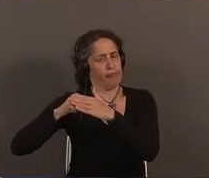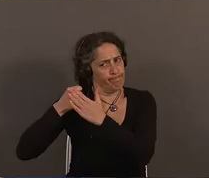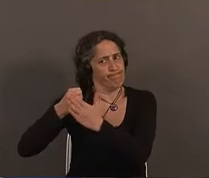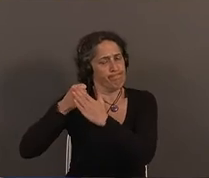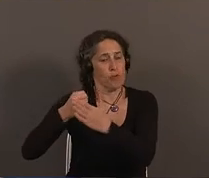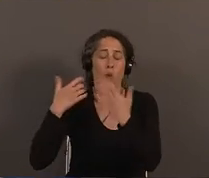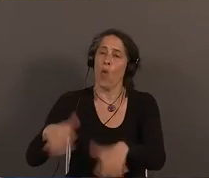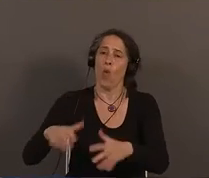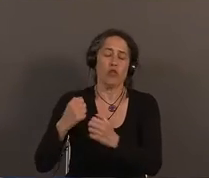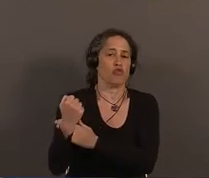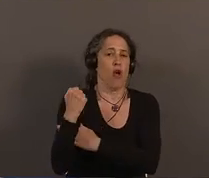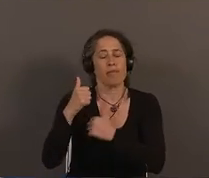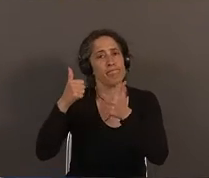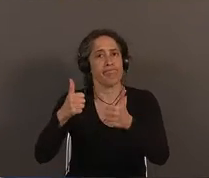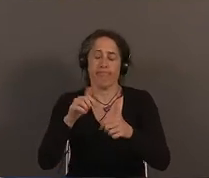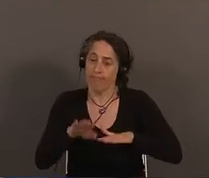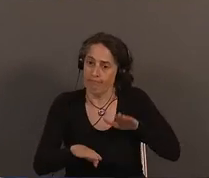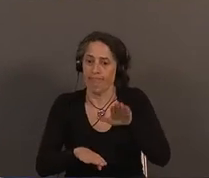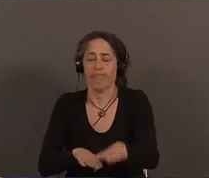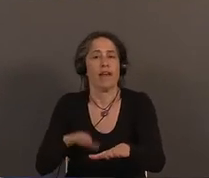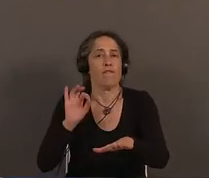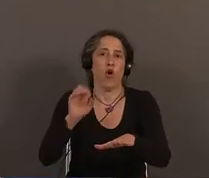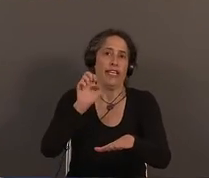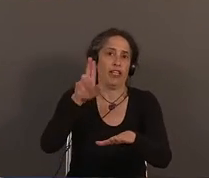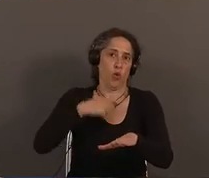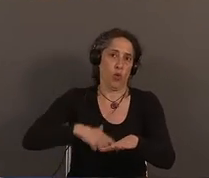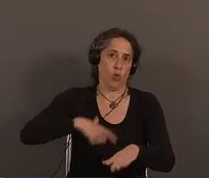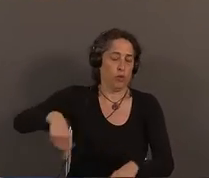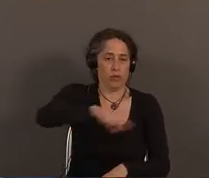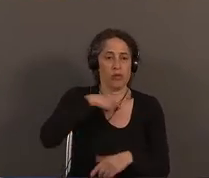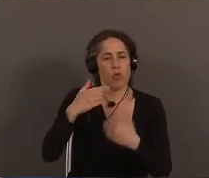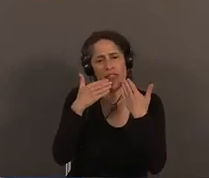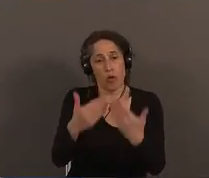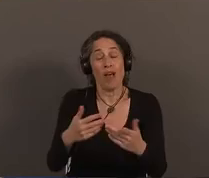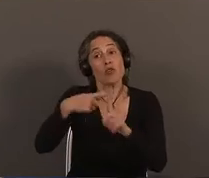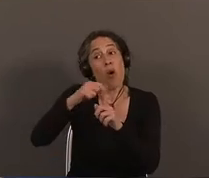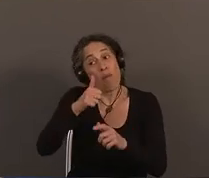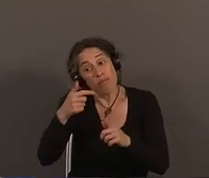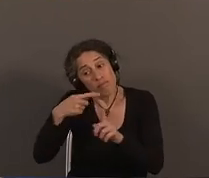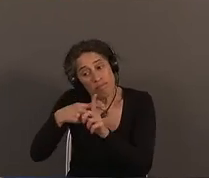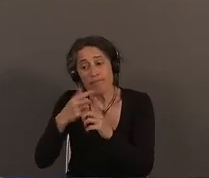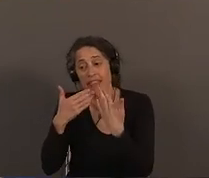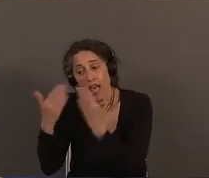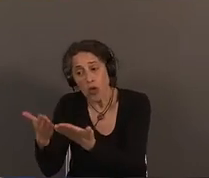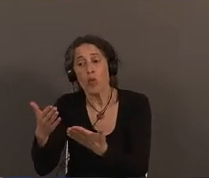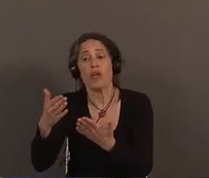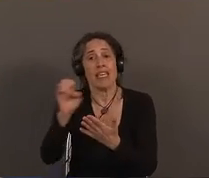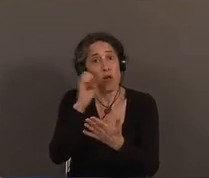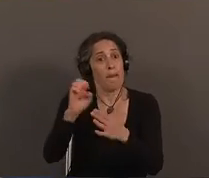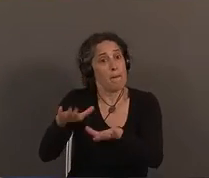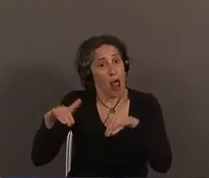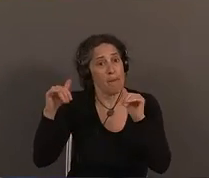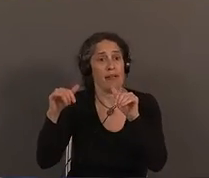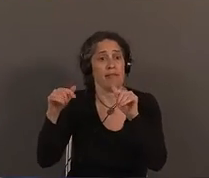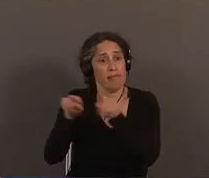difference. And I think the institution worked very hard. So my other thank you is to the European Parliament. And last but not least, I did